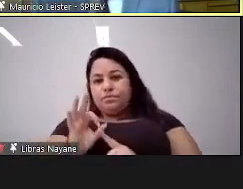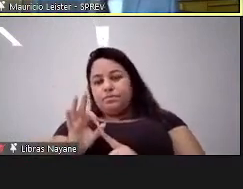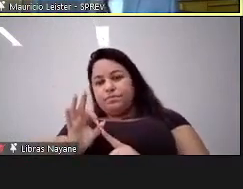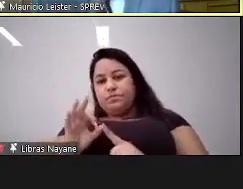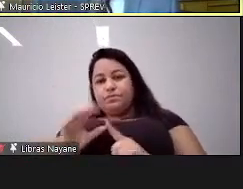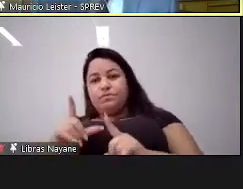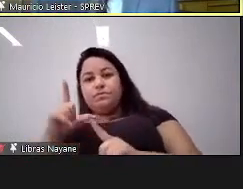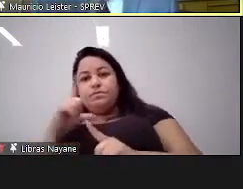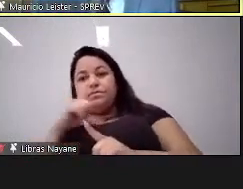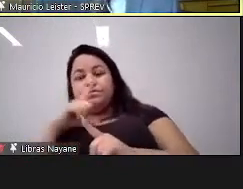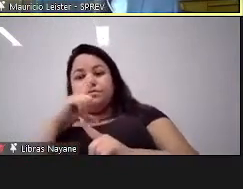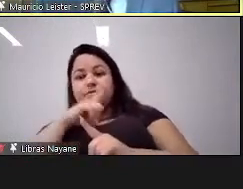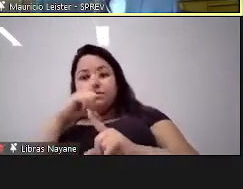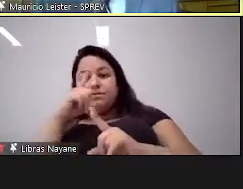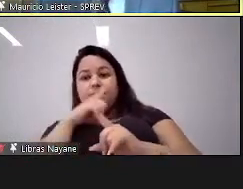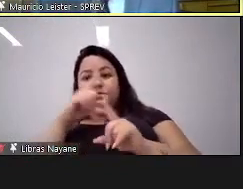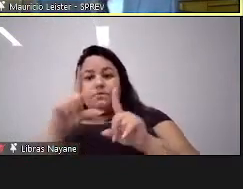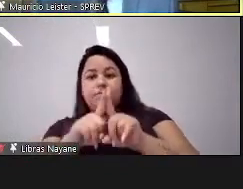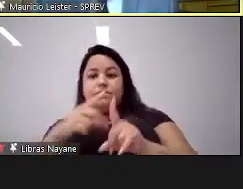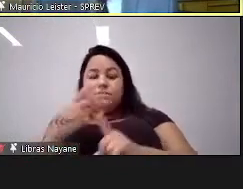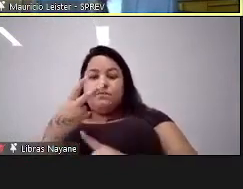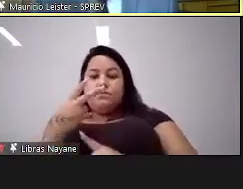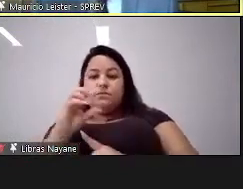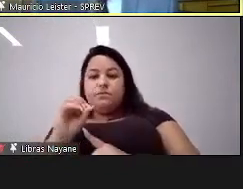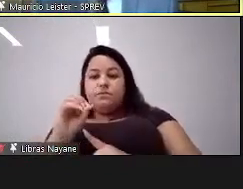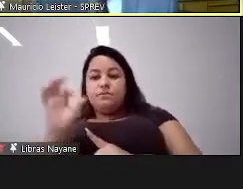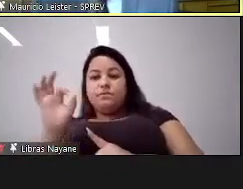but 1% in